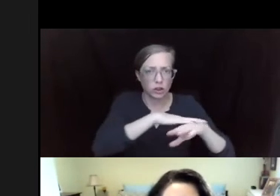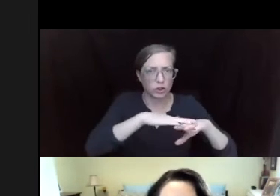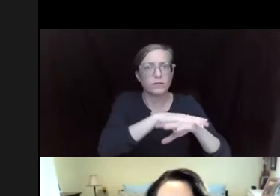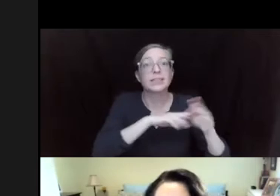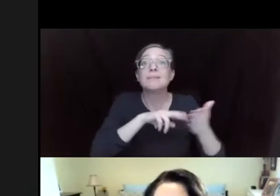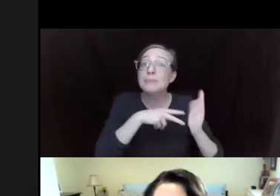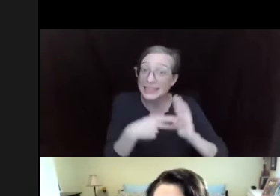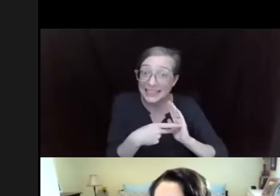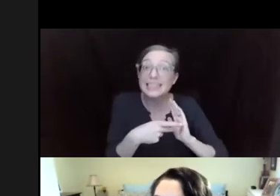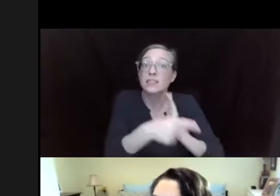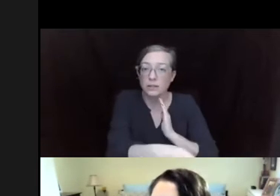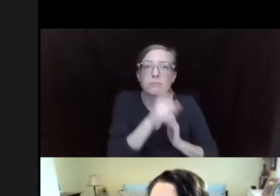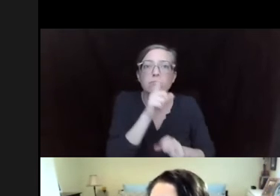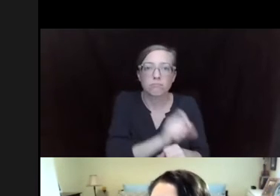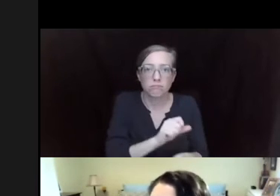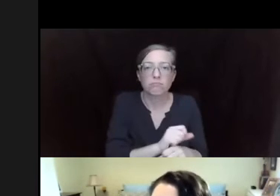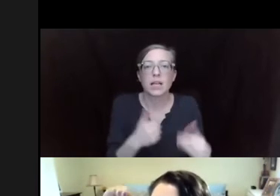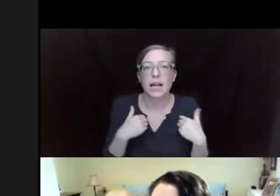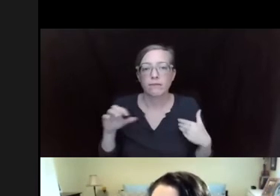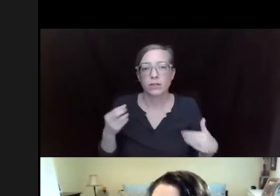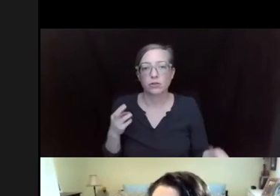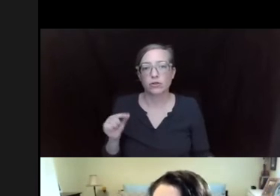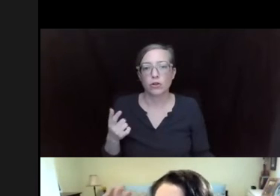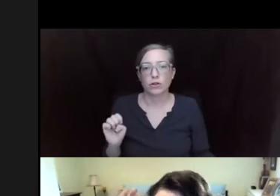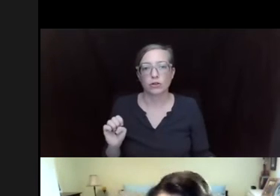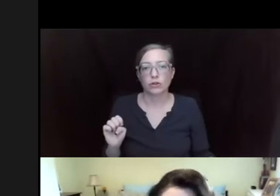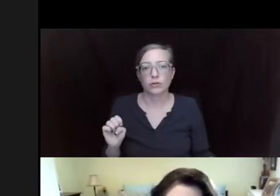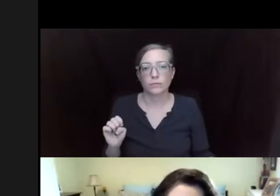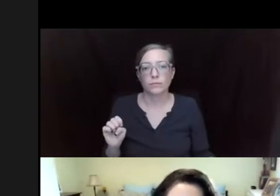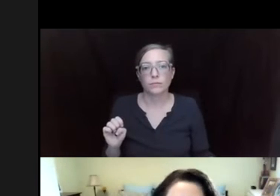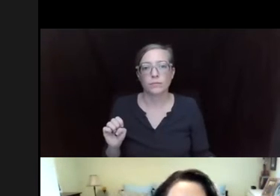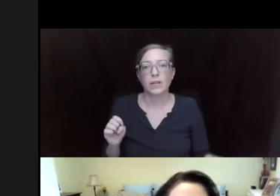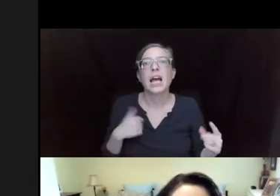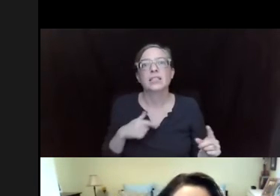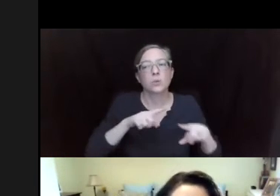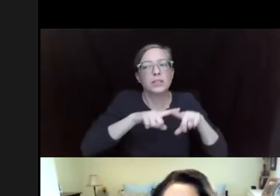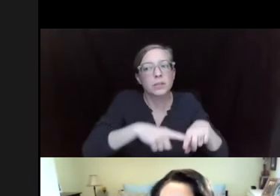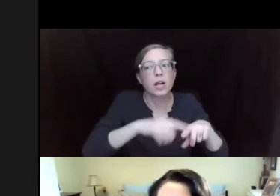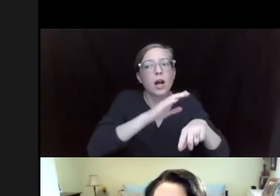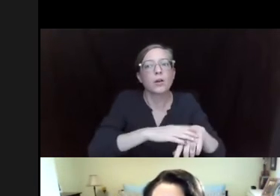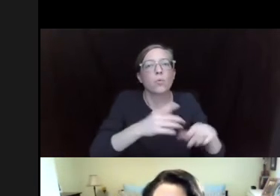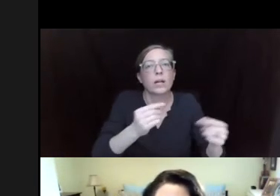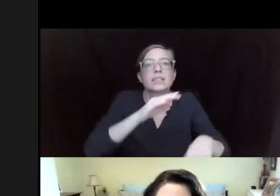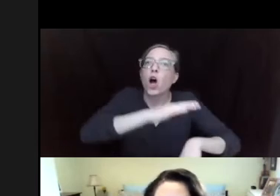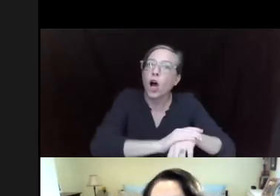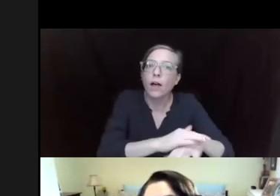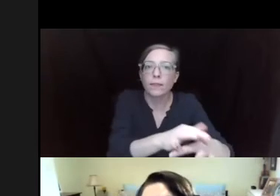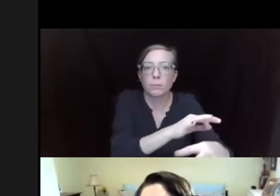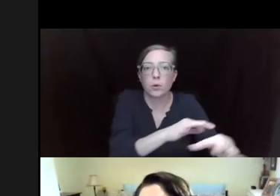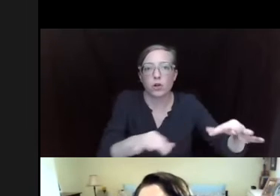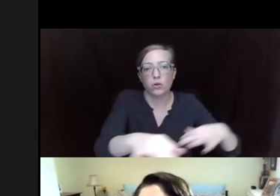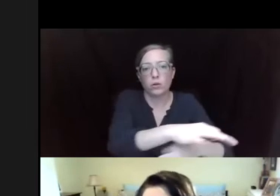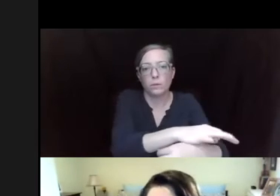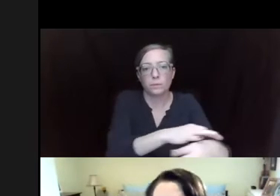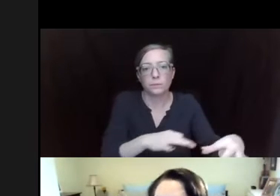linear electrokinetic phenomena depends on the charge that is on the particle that is there. Non-linear electrokinetic phenomena depend